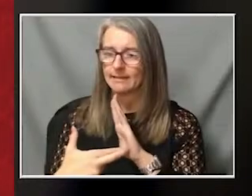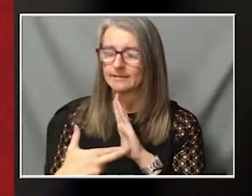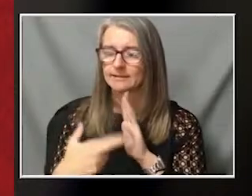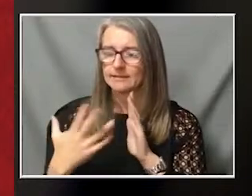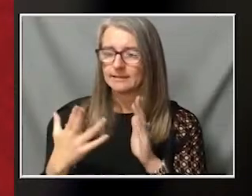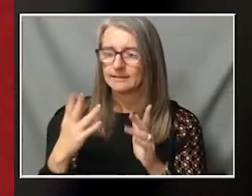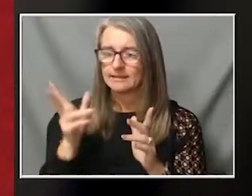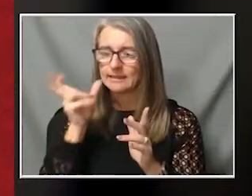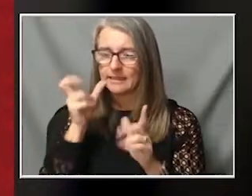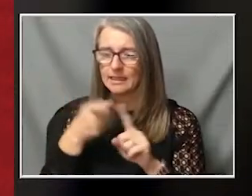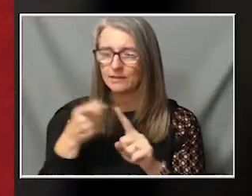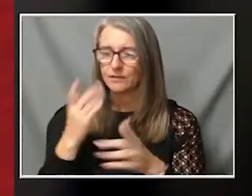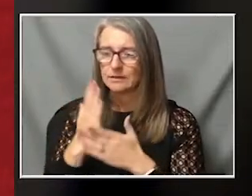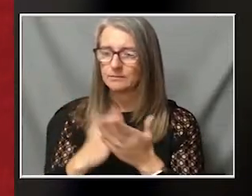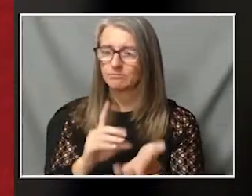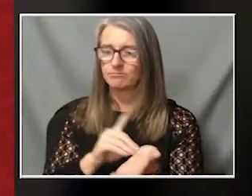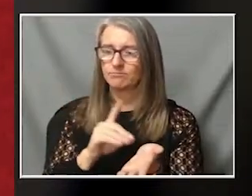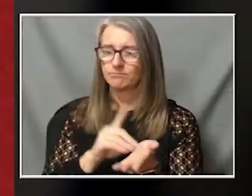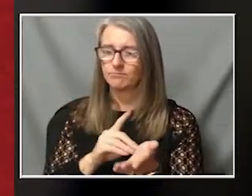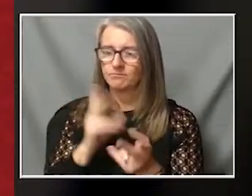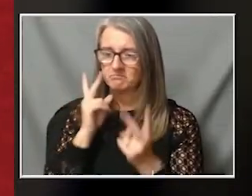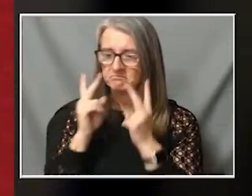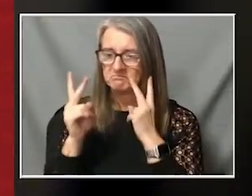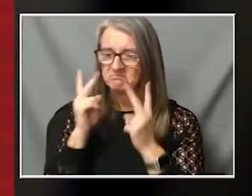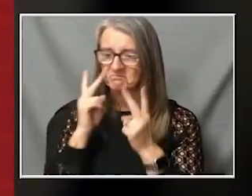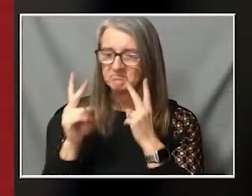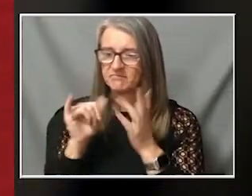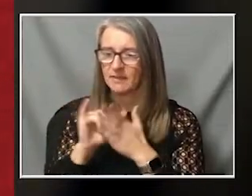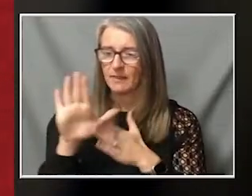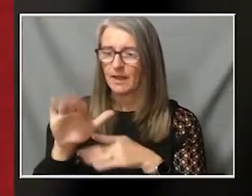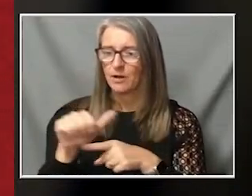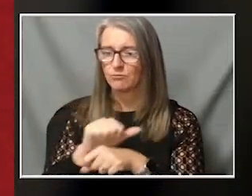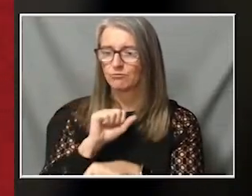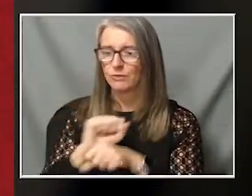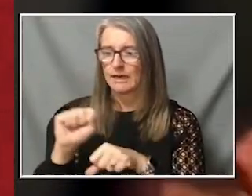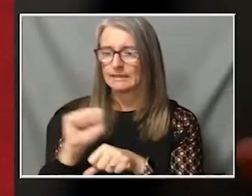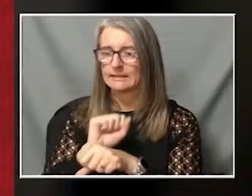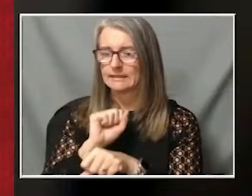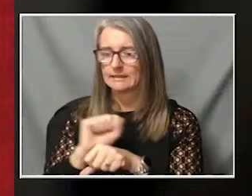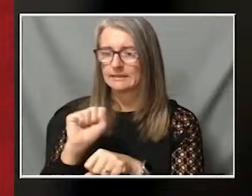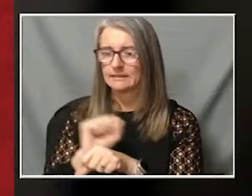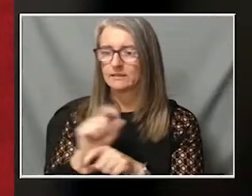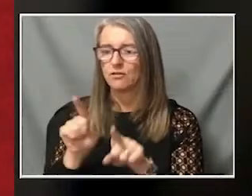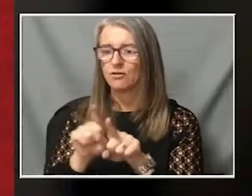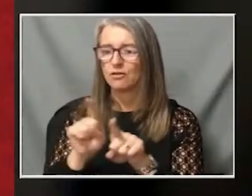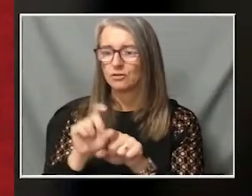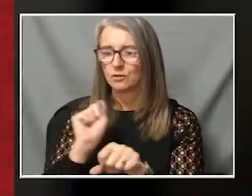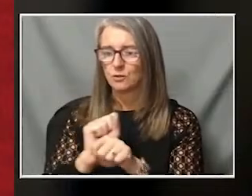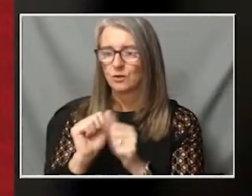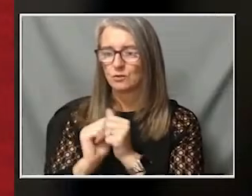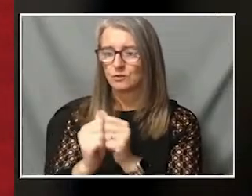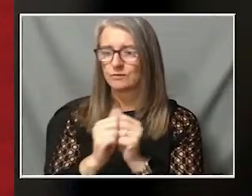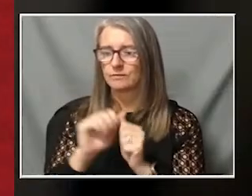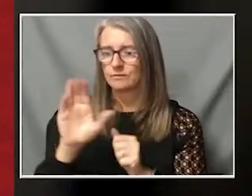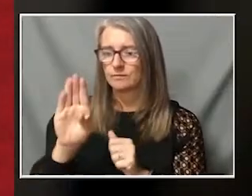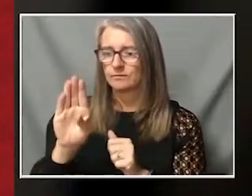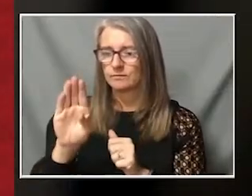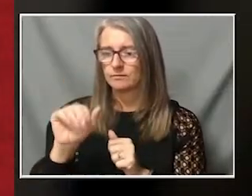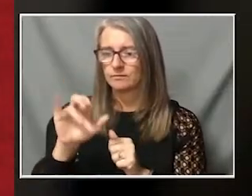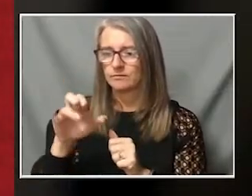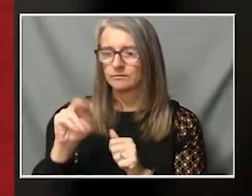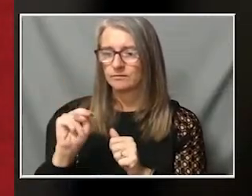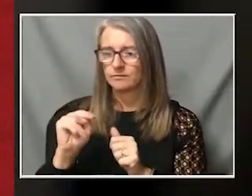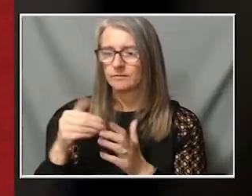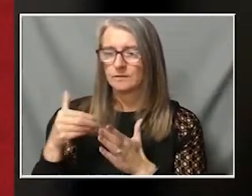and hear from a few doctors that have seen this in their practice as well. And then I've also worked along with Brian very